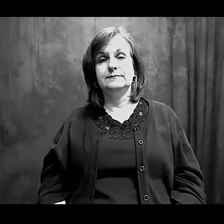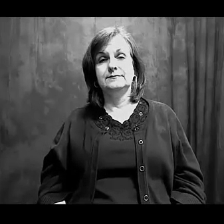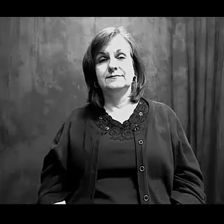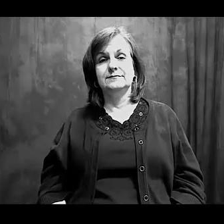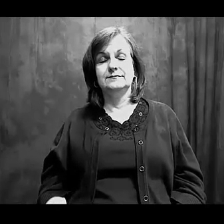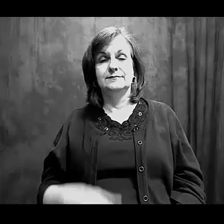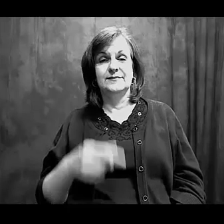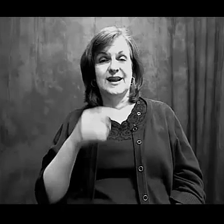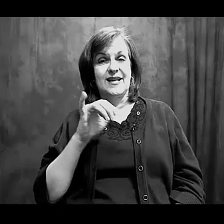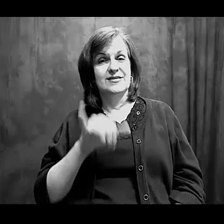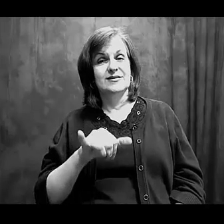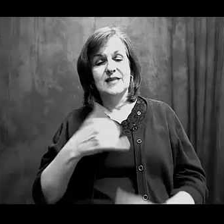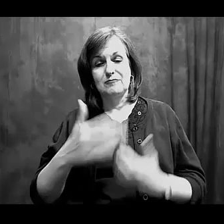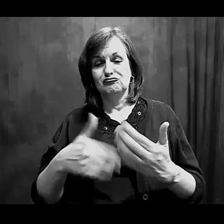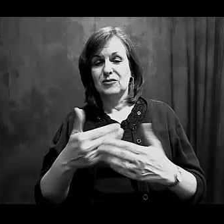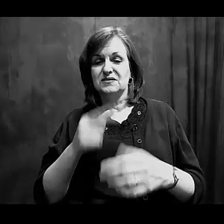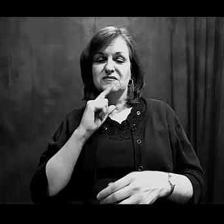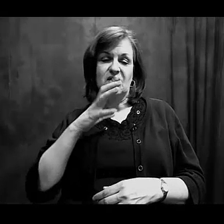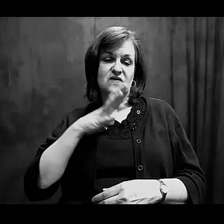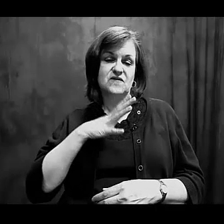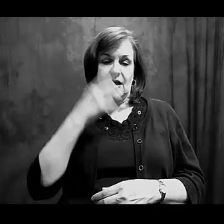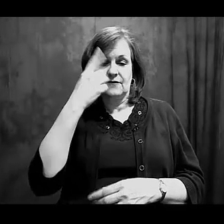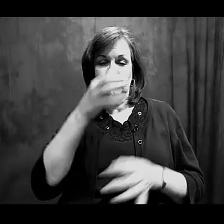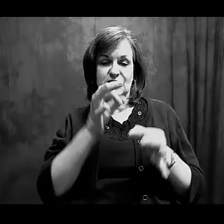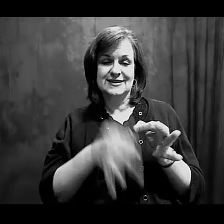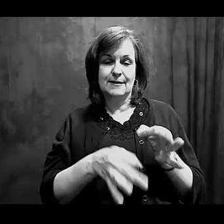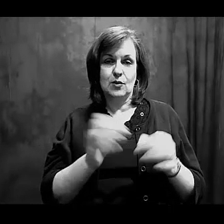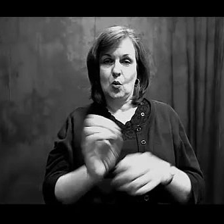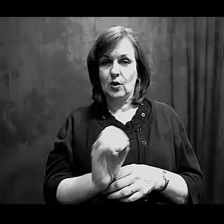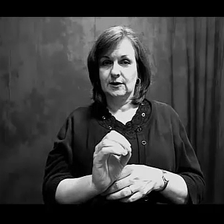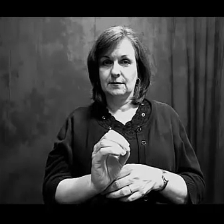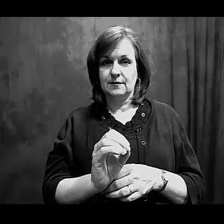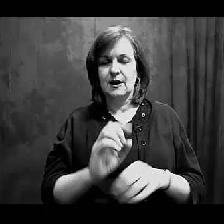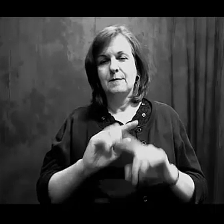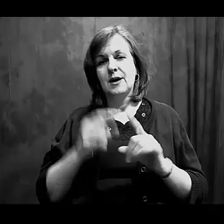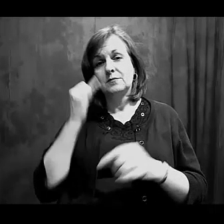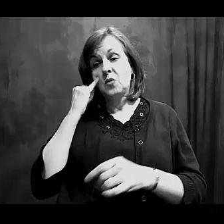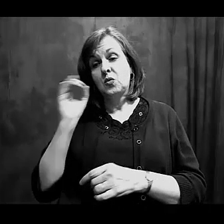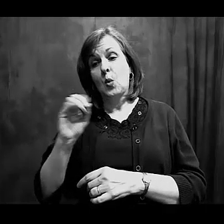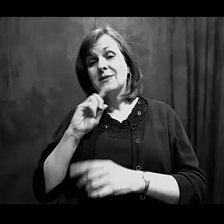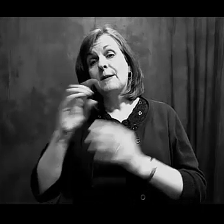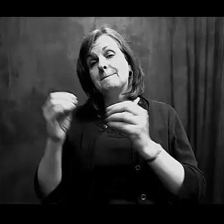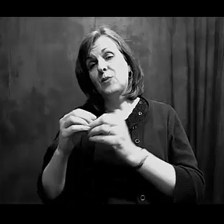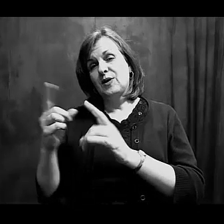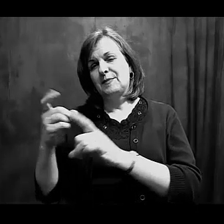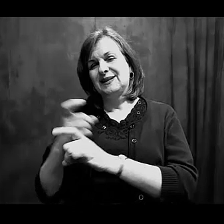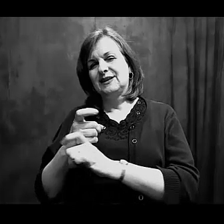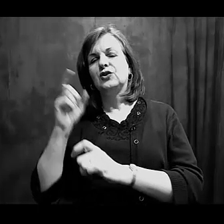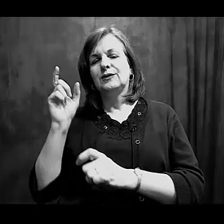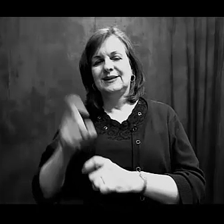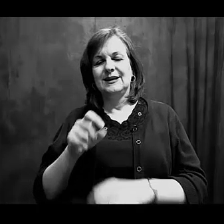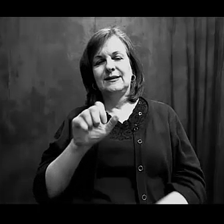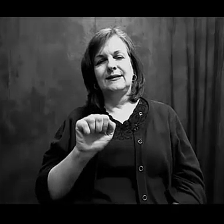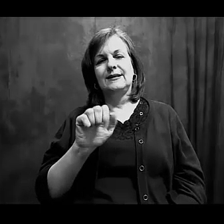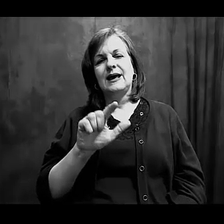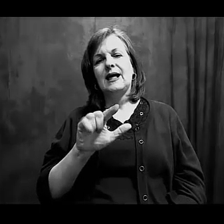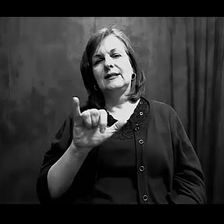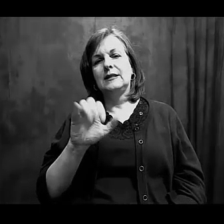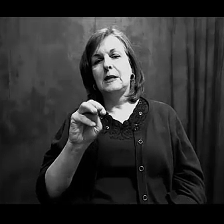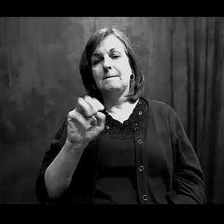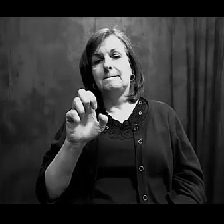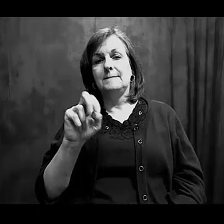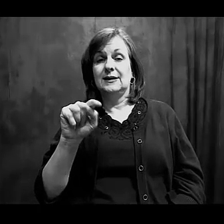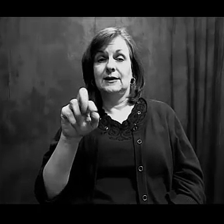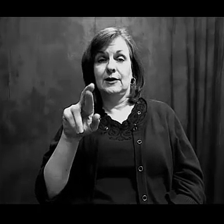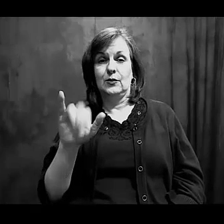is this works fine for simple organisms. But if you're going to have more complex organisms, you're actually going to need that alimentary